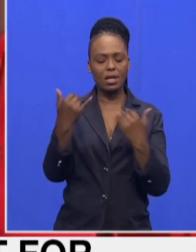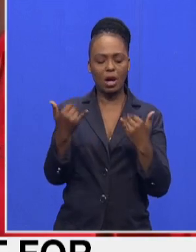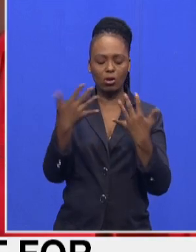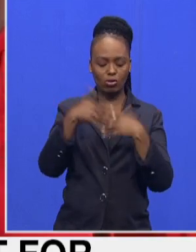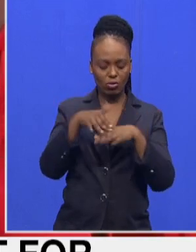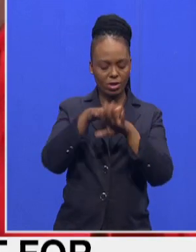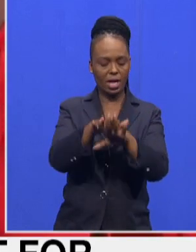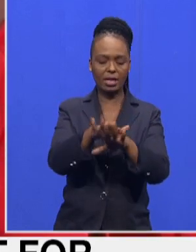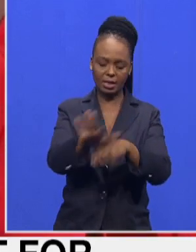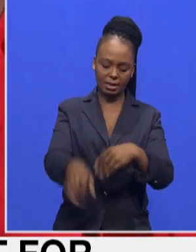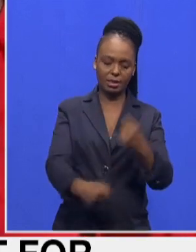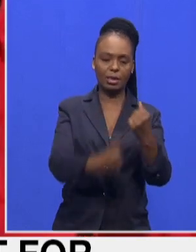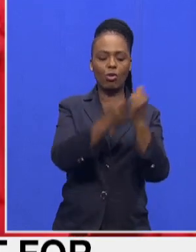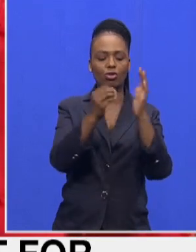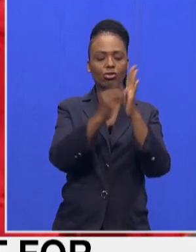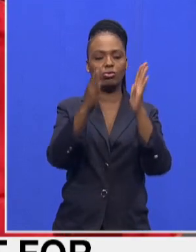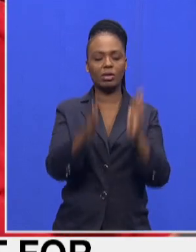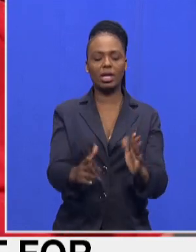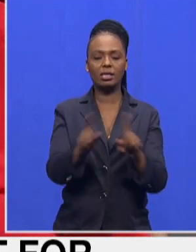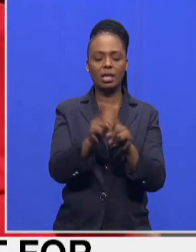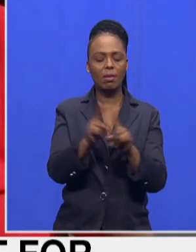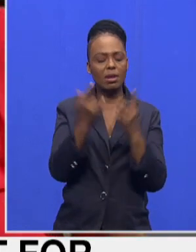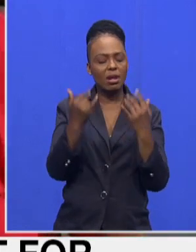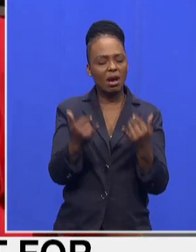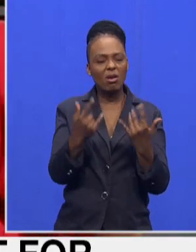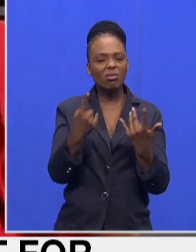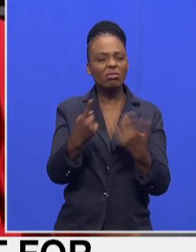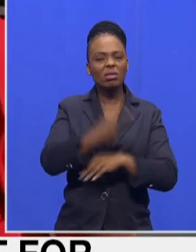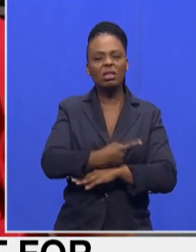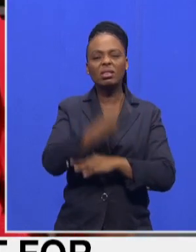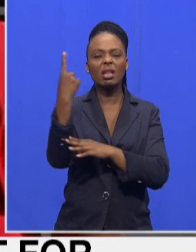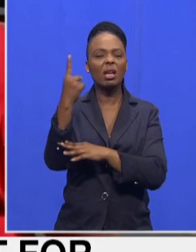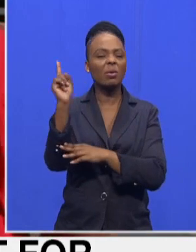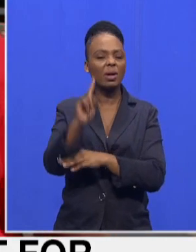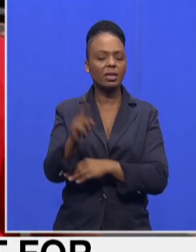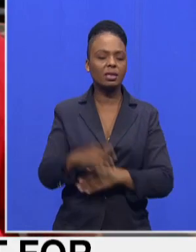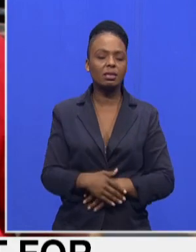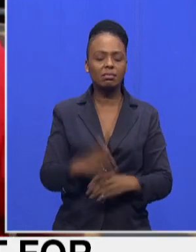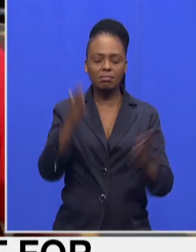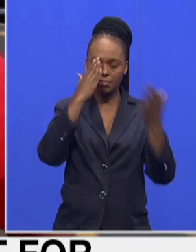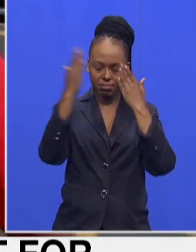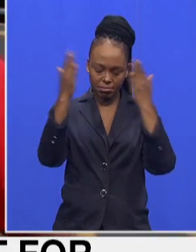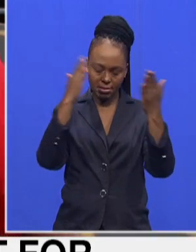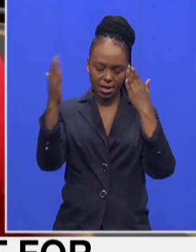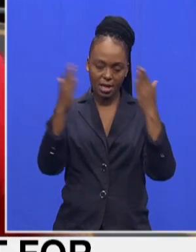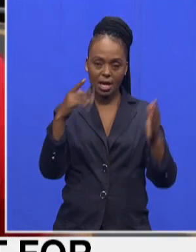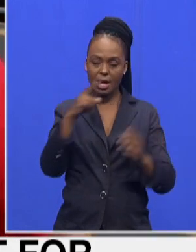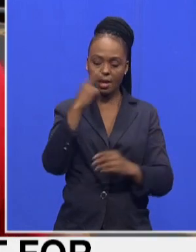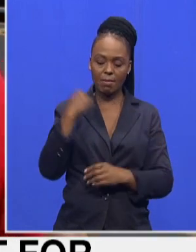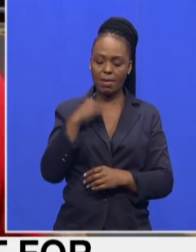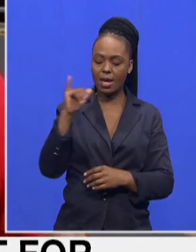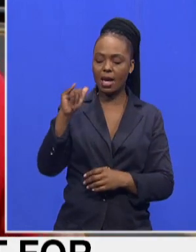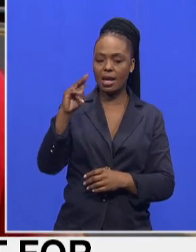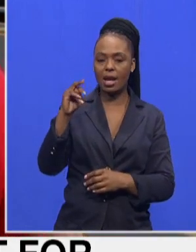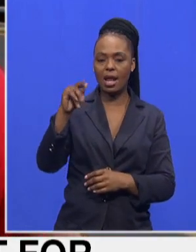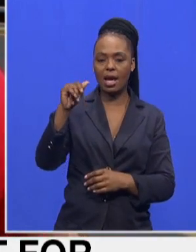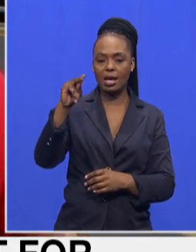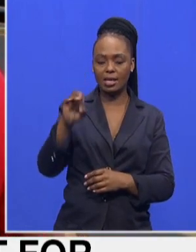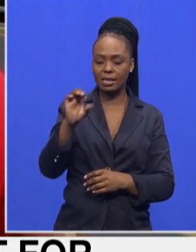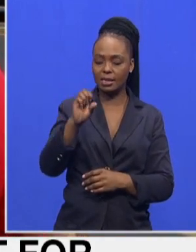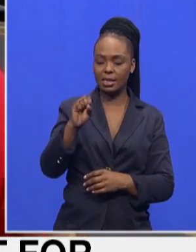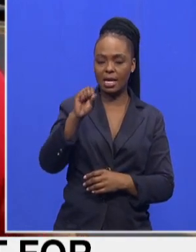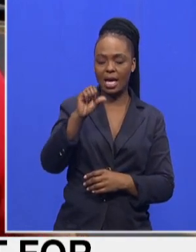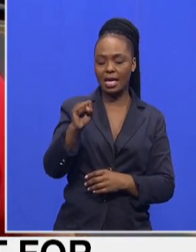coming to support the students, and also what are you calling for today? Greetings to everyone. My name is Yanganani Sibeko. I'm an SRC member, but also